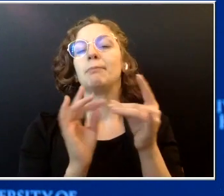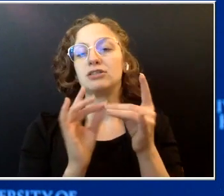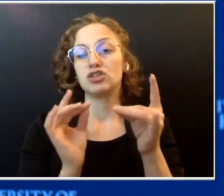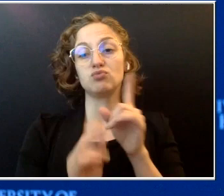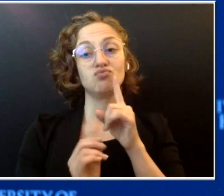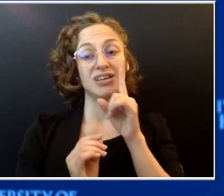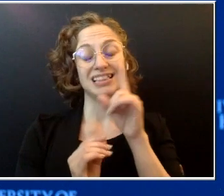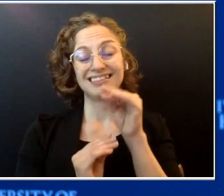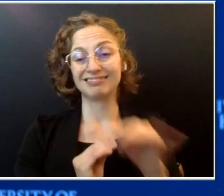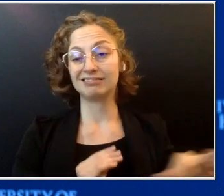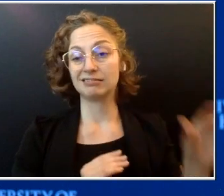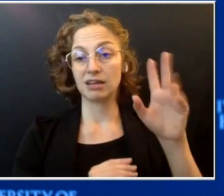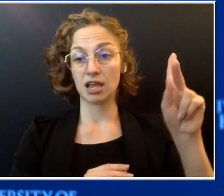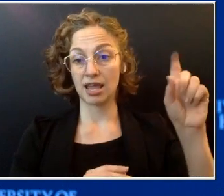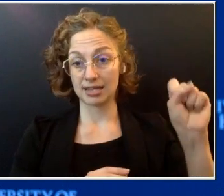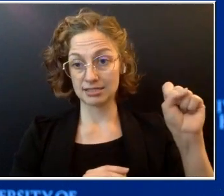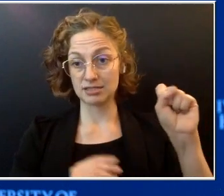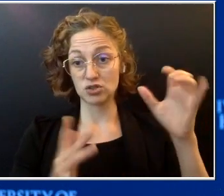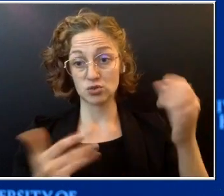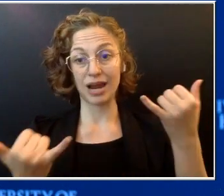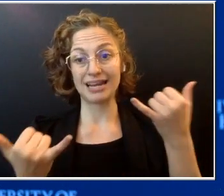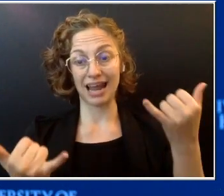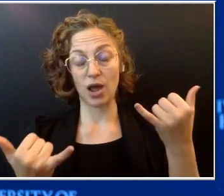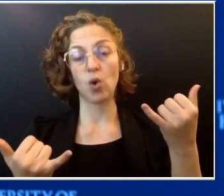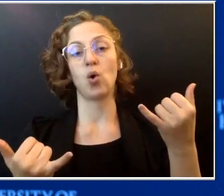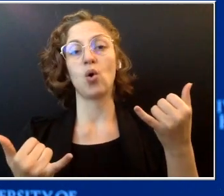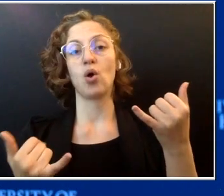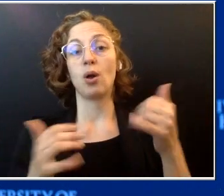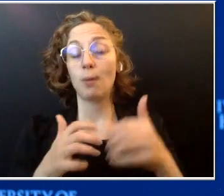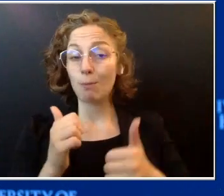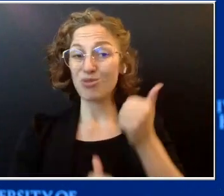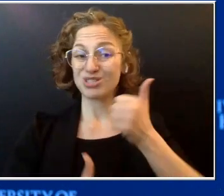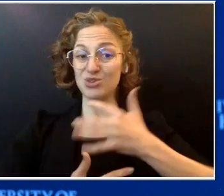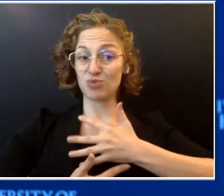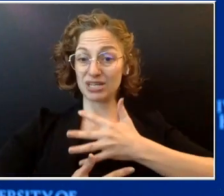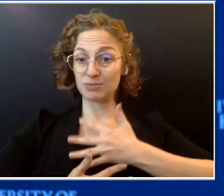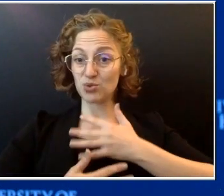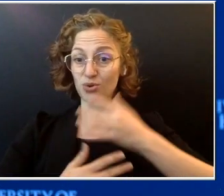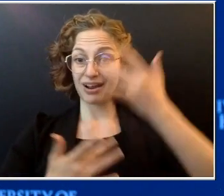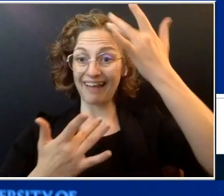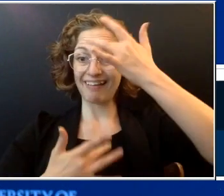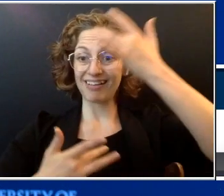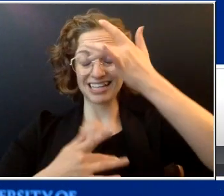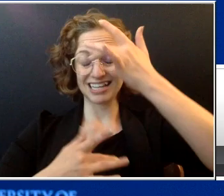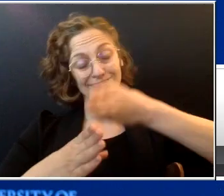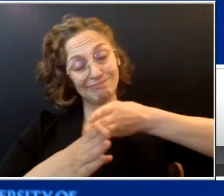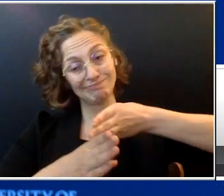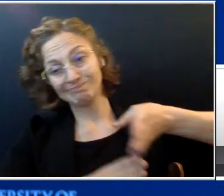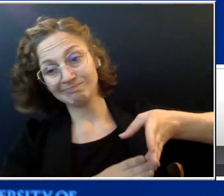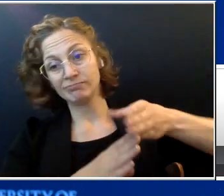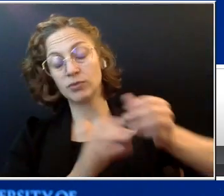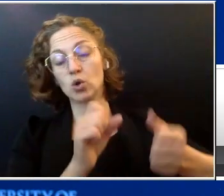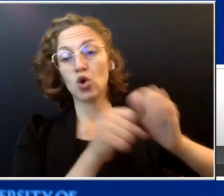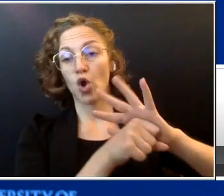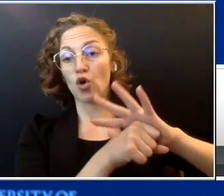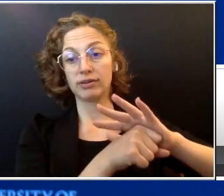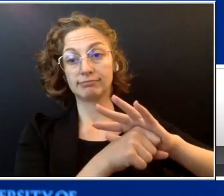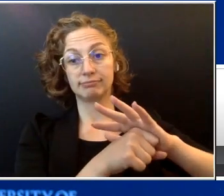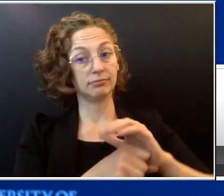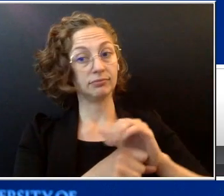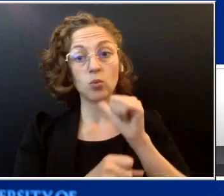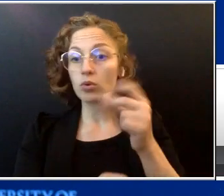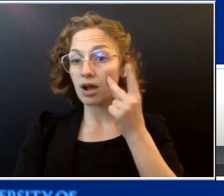mostly abundantly COVID-19. There's not any or a lot of circulation of RSV at this point in